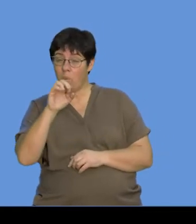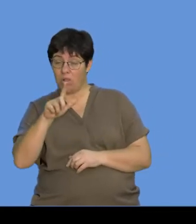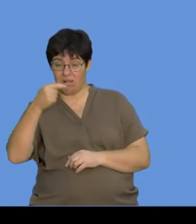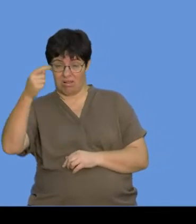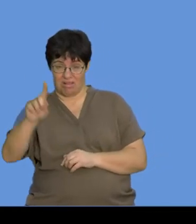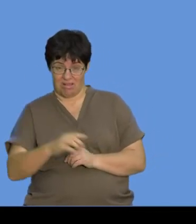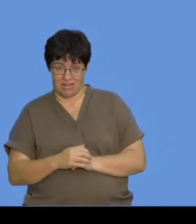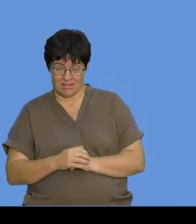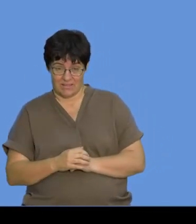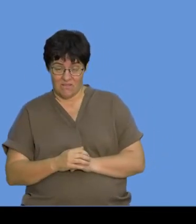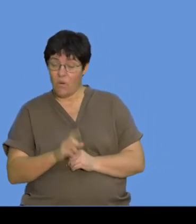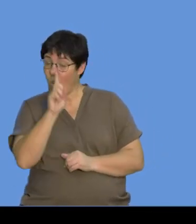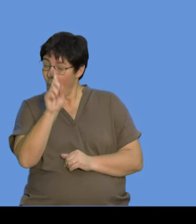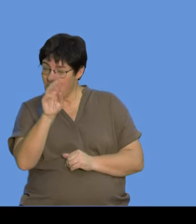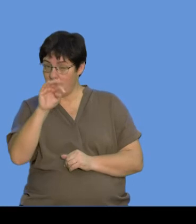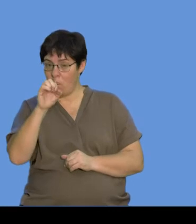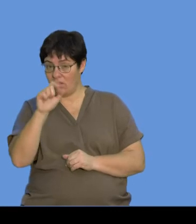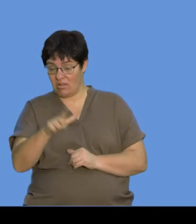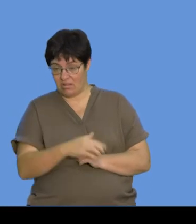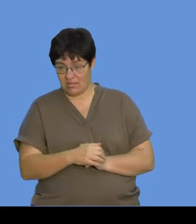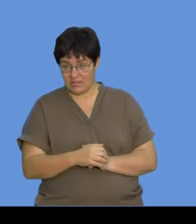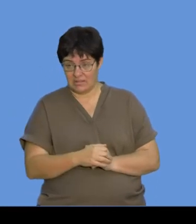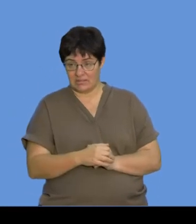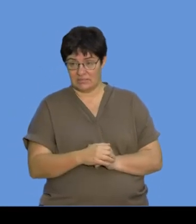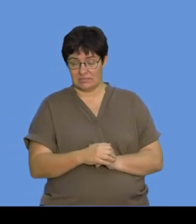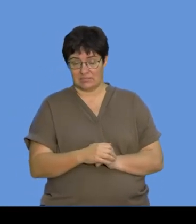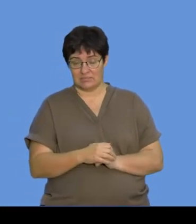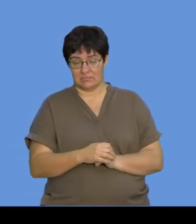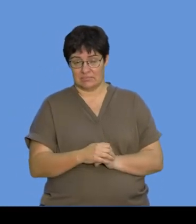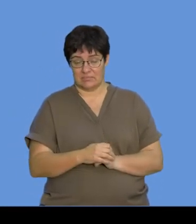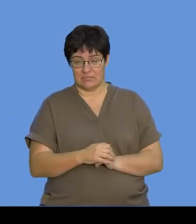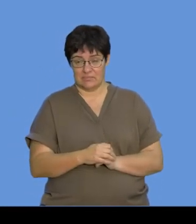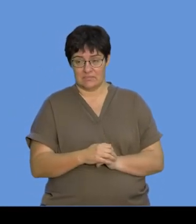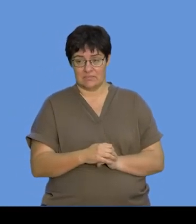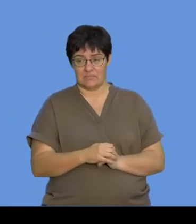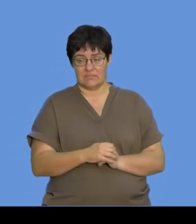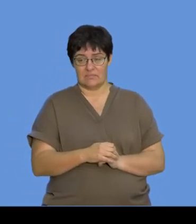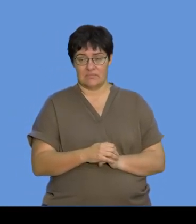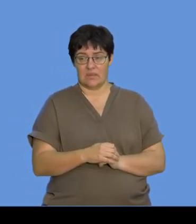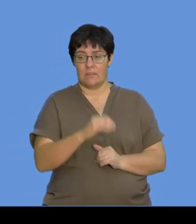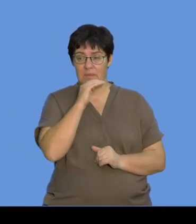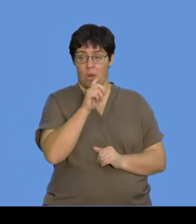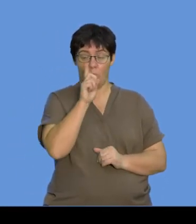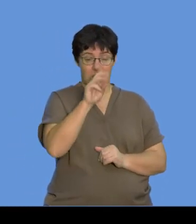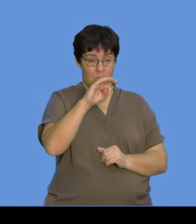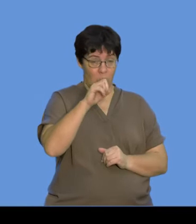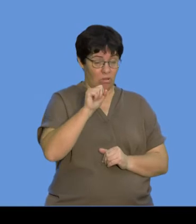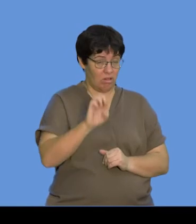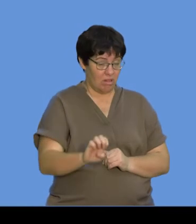mole. This represents per mole, okay? Per mole. So